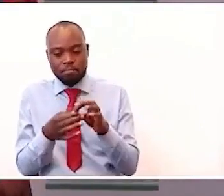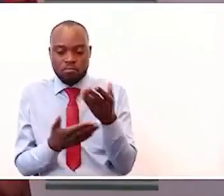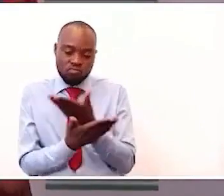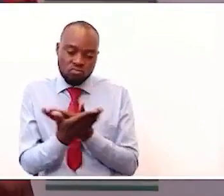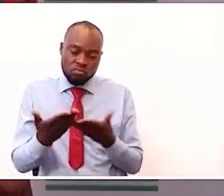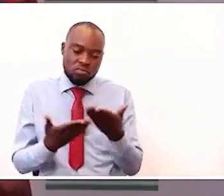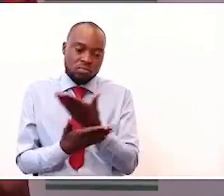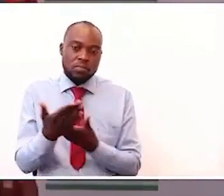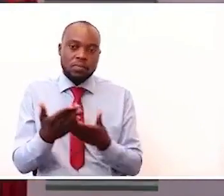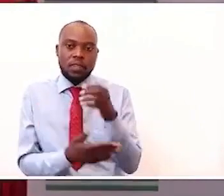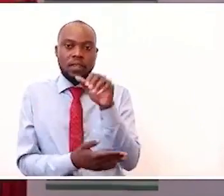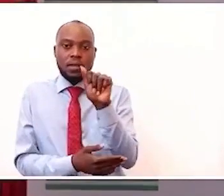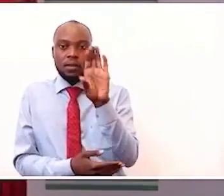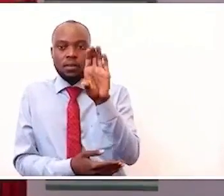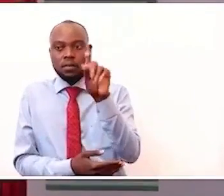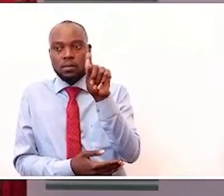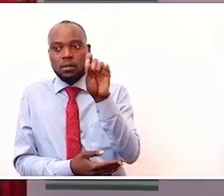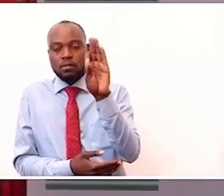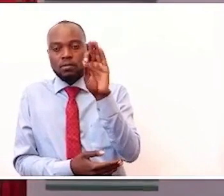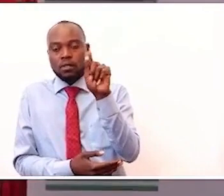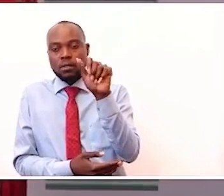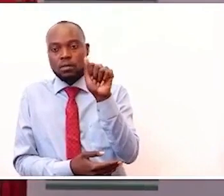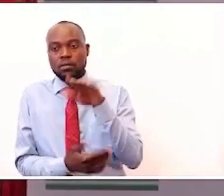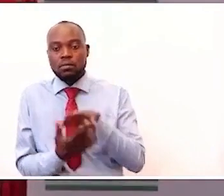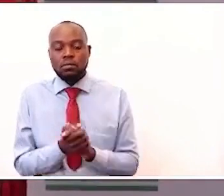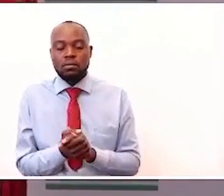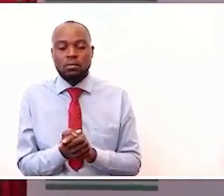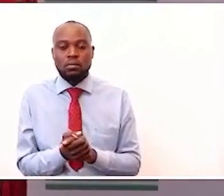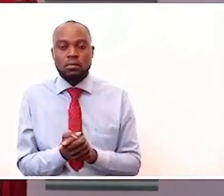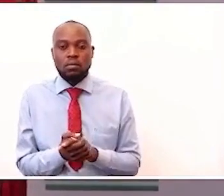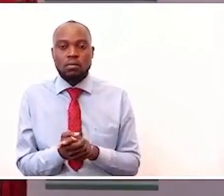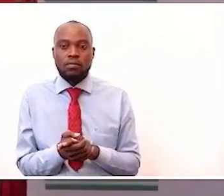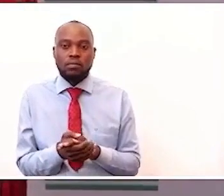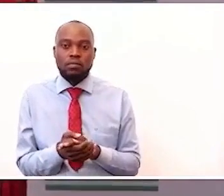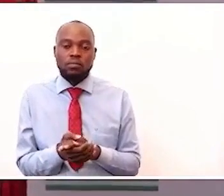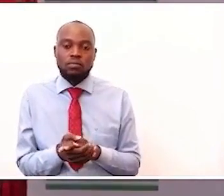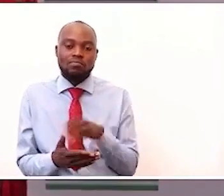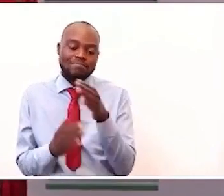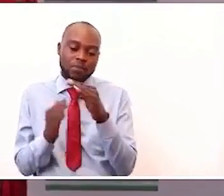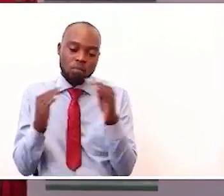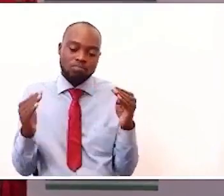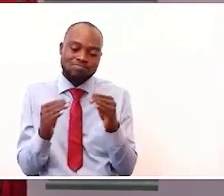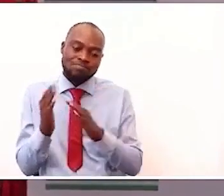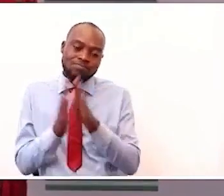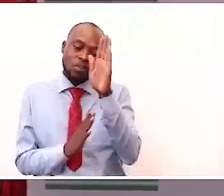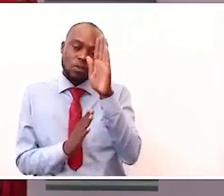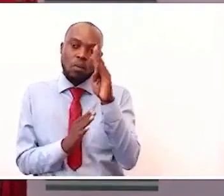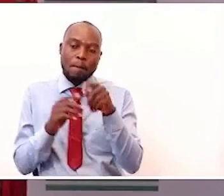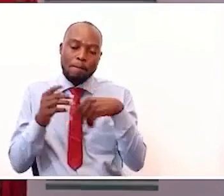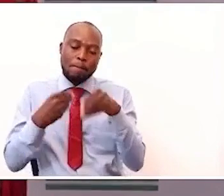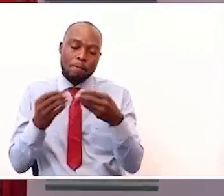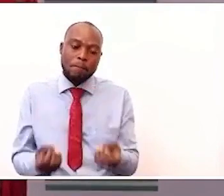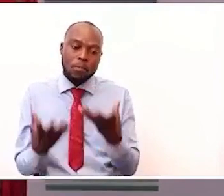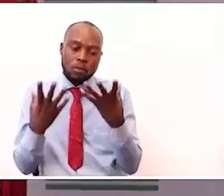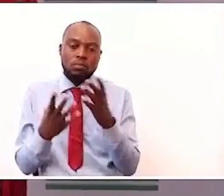the AFCFTA. It is certainly a homegrown project, it is true. That is, you can